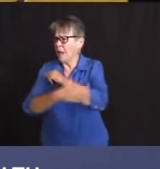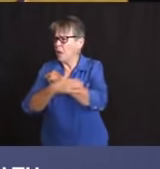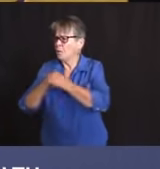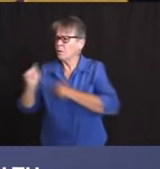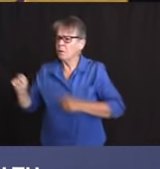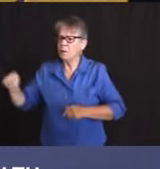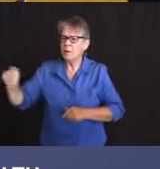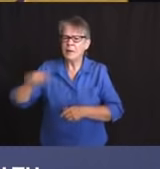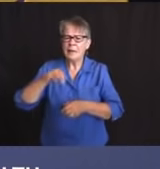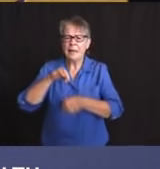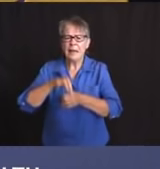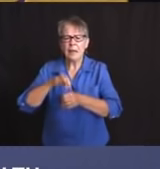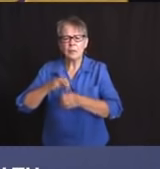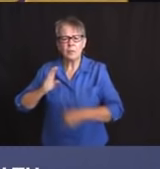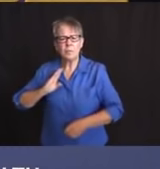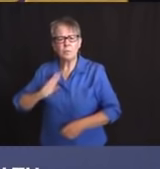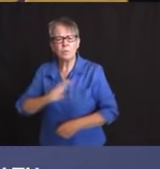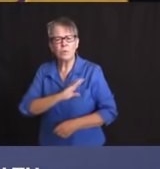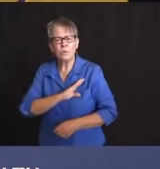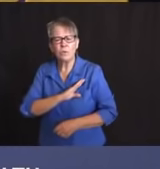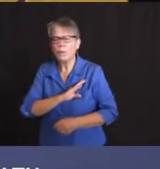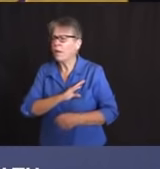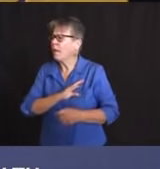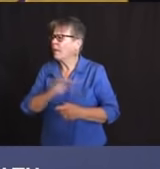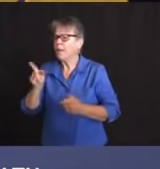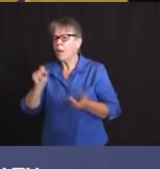this is subject to that penalty. Anybody.